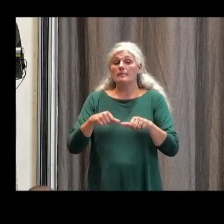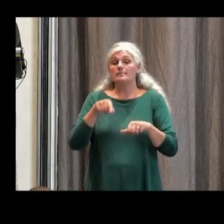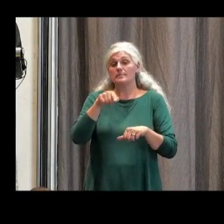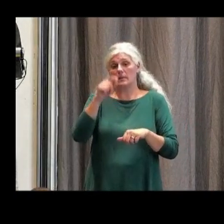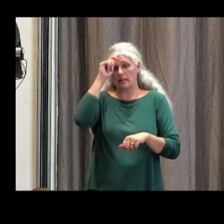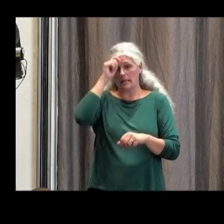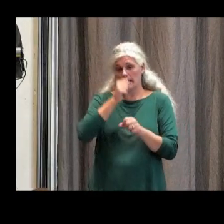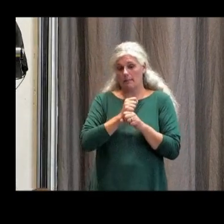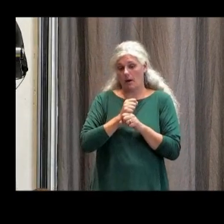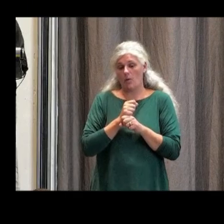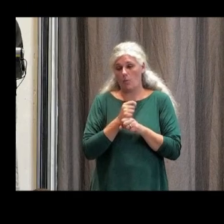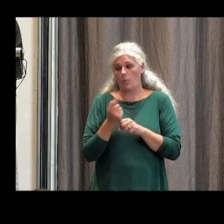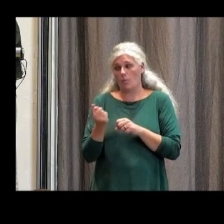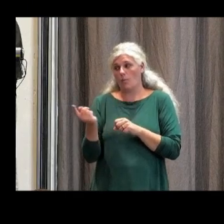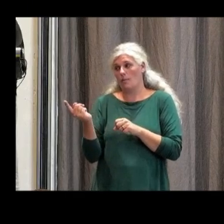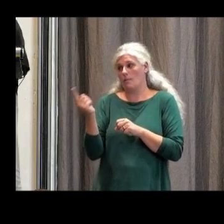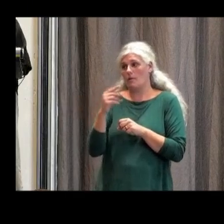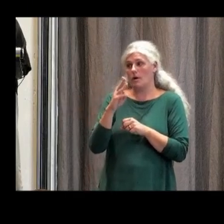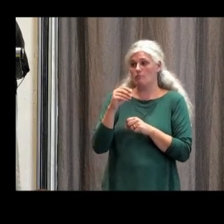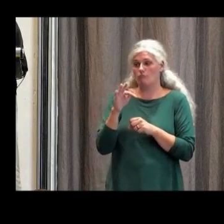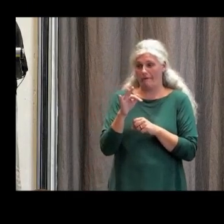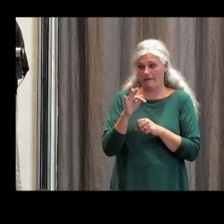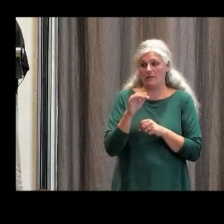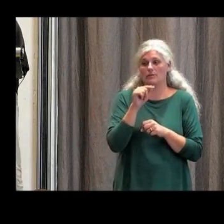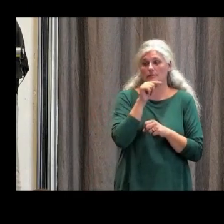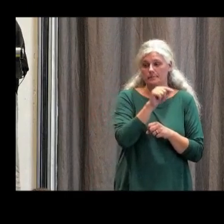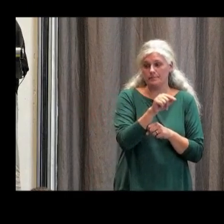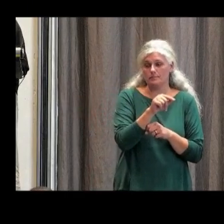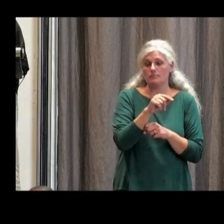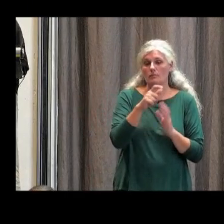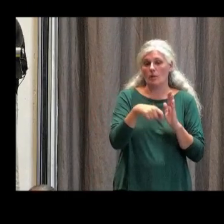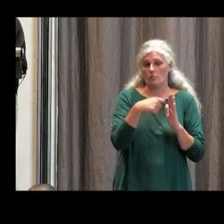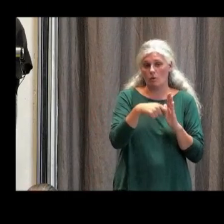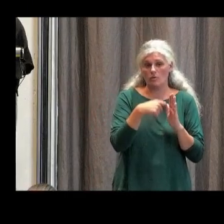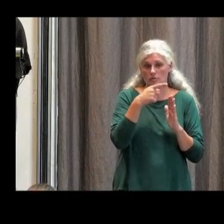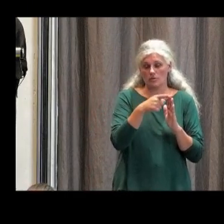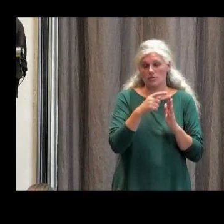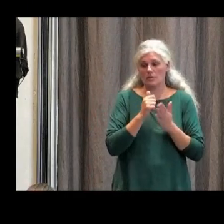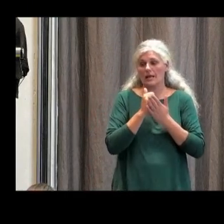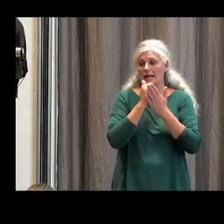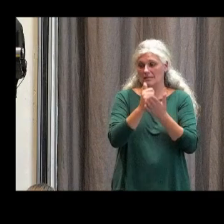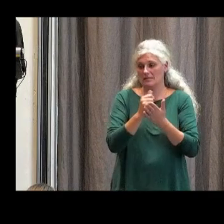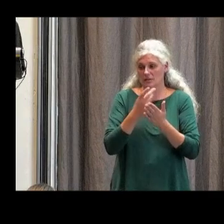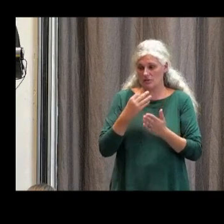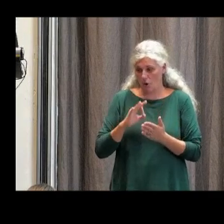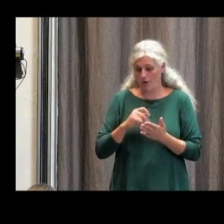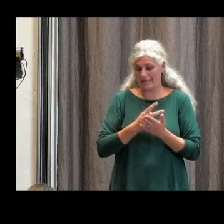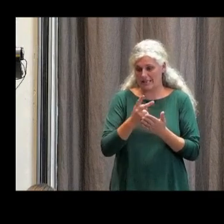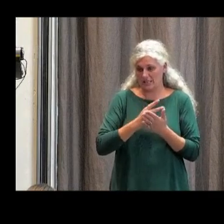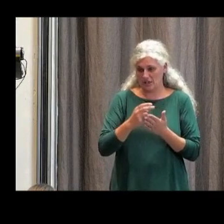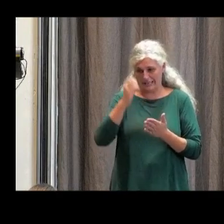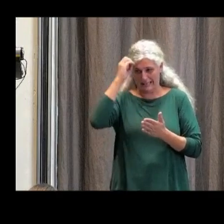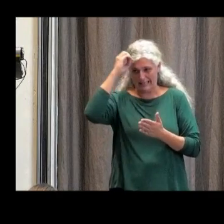about coming back to Professor Smeaton's project around assistance dogs and seizure